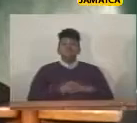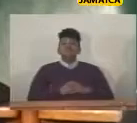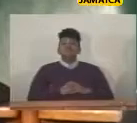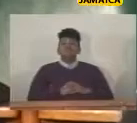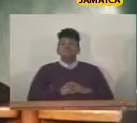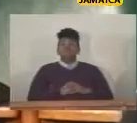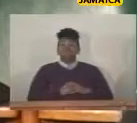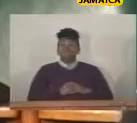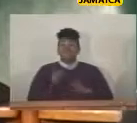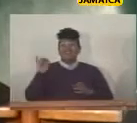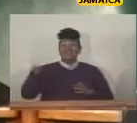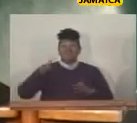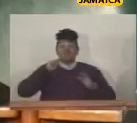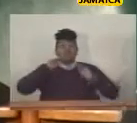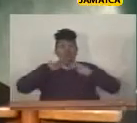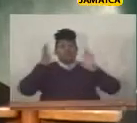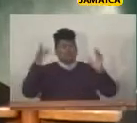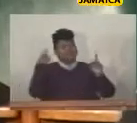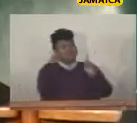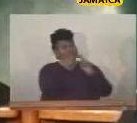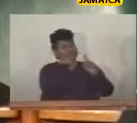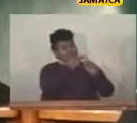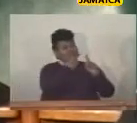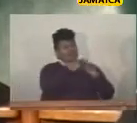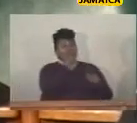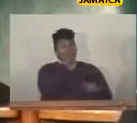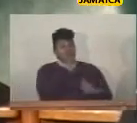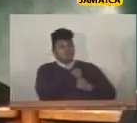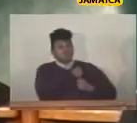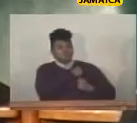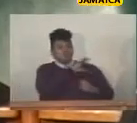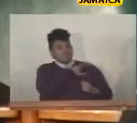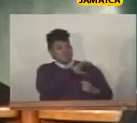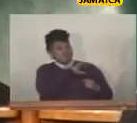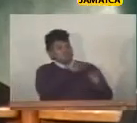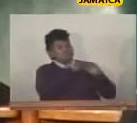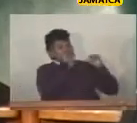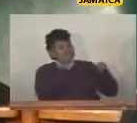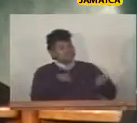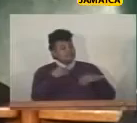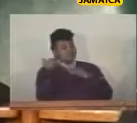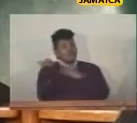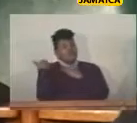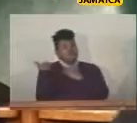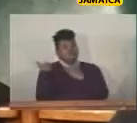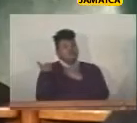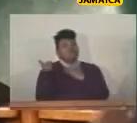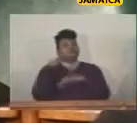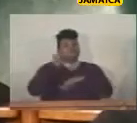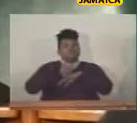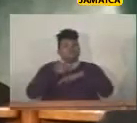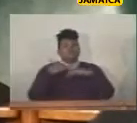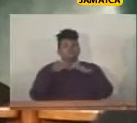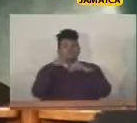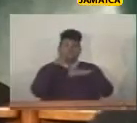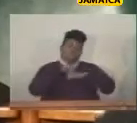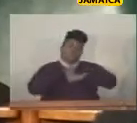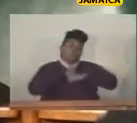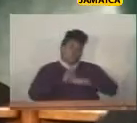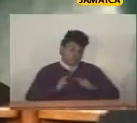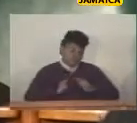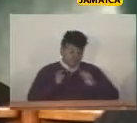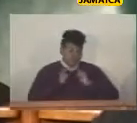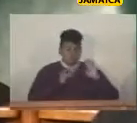is a clear credit to the security forces and the systems of accountability put in place to secure the rights